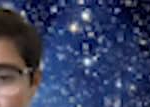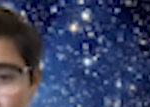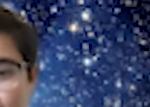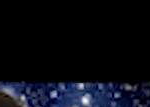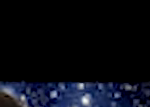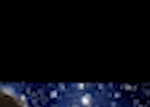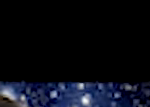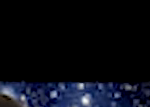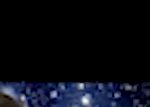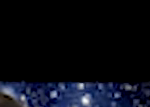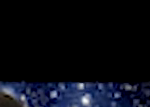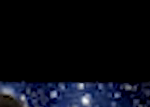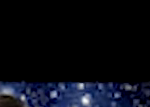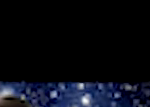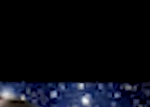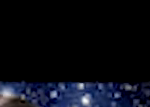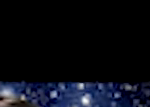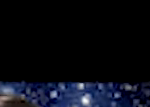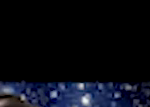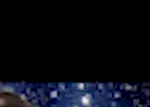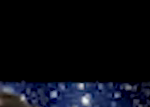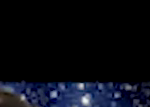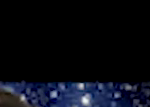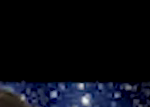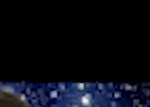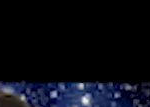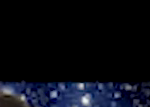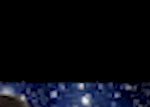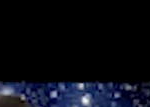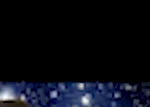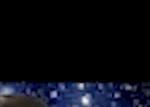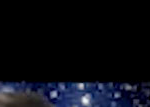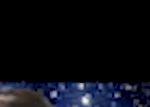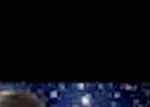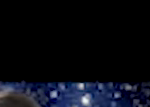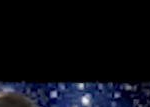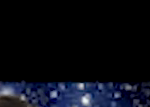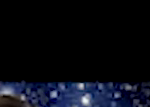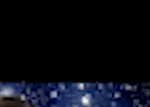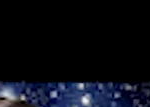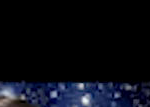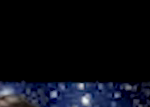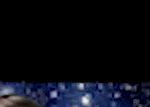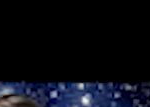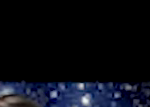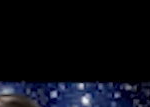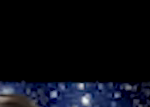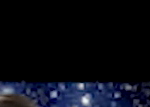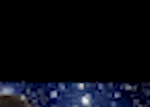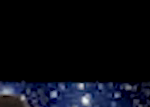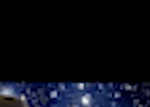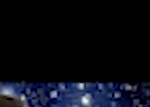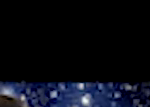in our audience, I want you to know that not only is there room for you in STEM, there is a need for you. We have so many mysteries in